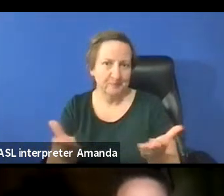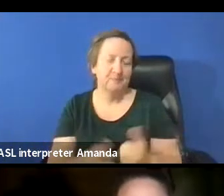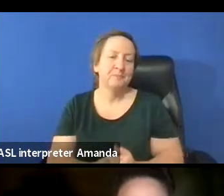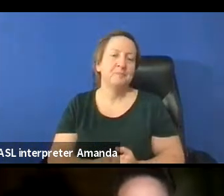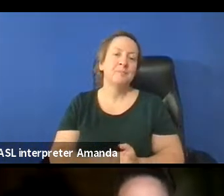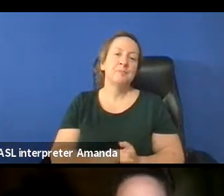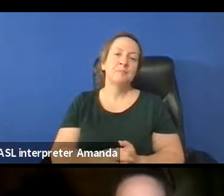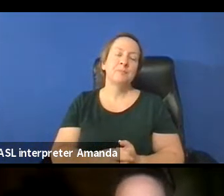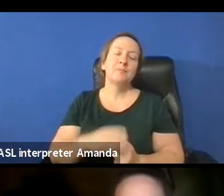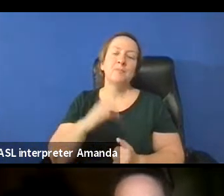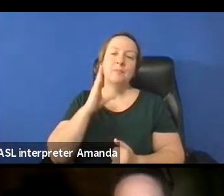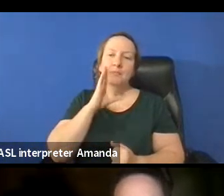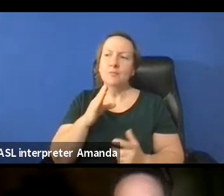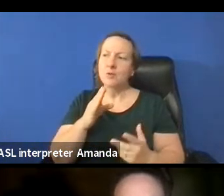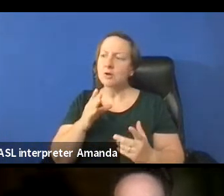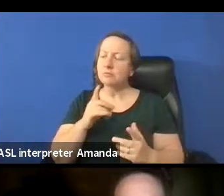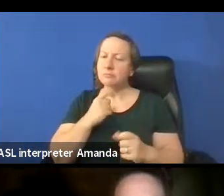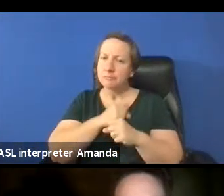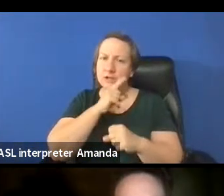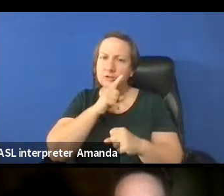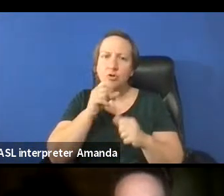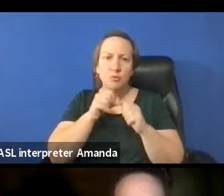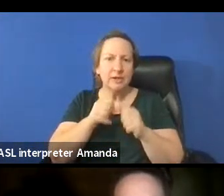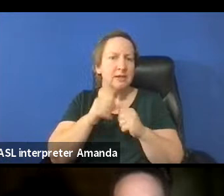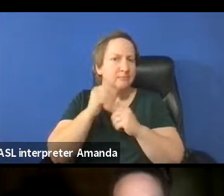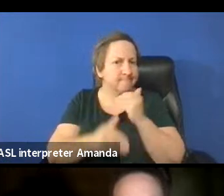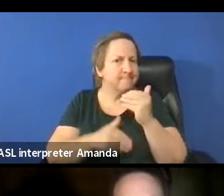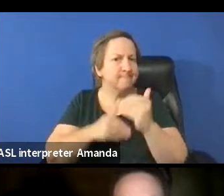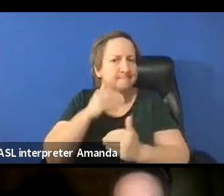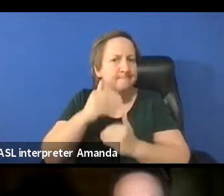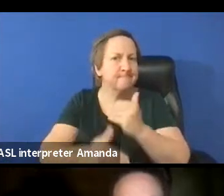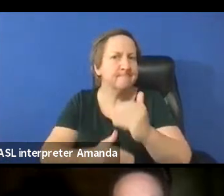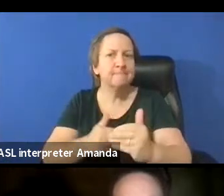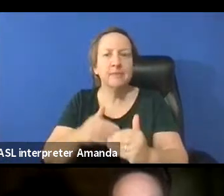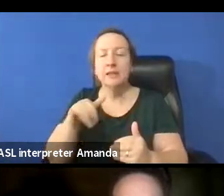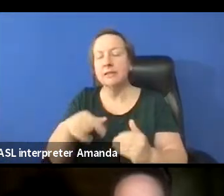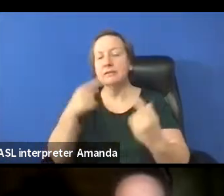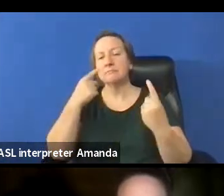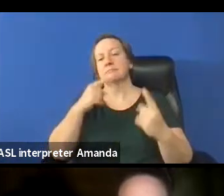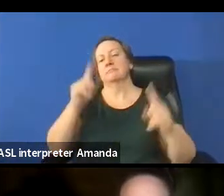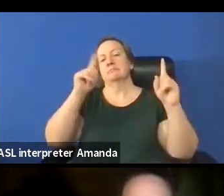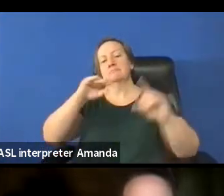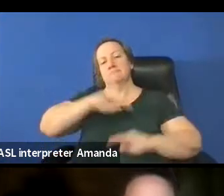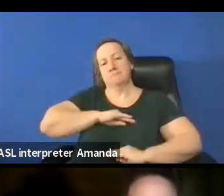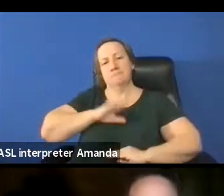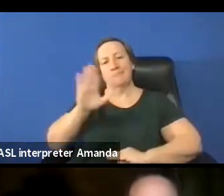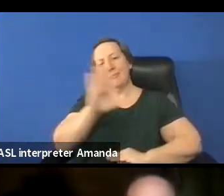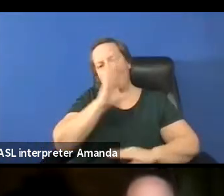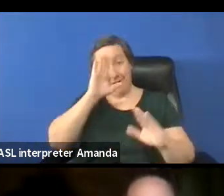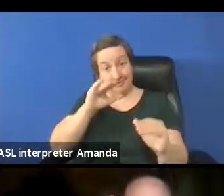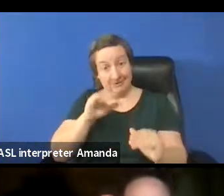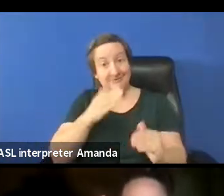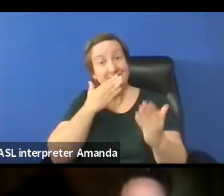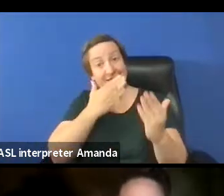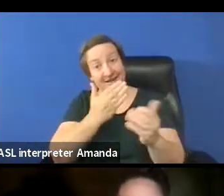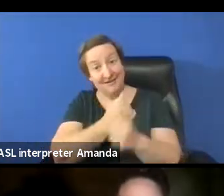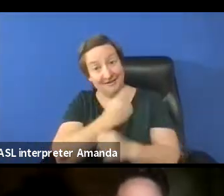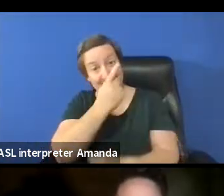make sure to keep on moving along to make sure that this thing meets your expectations. So thank you, everyone.